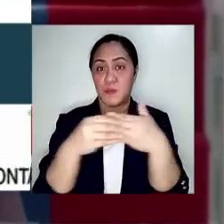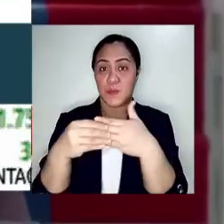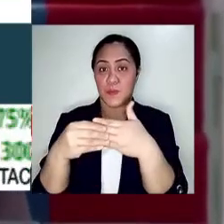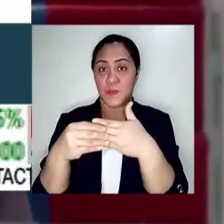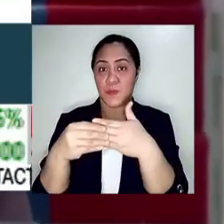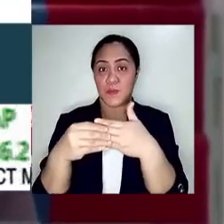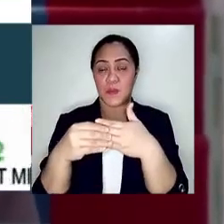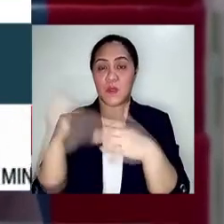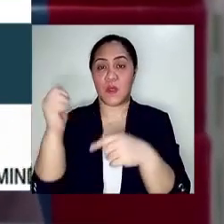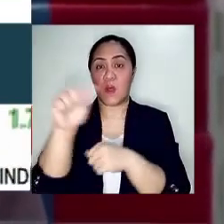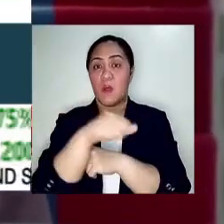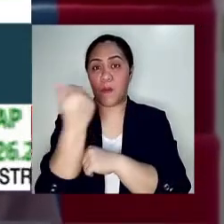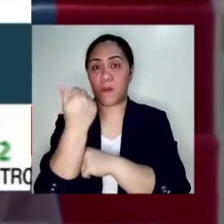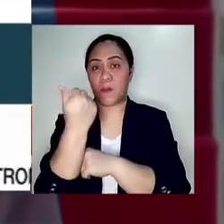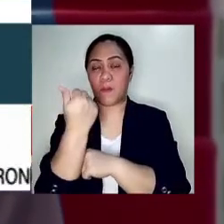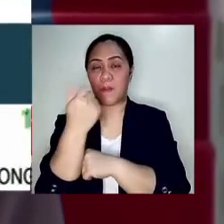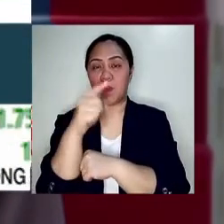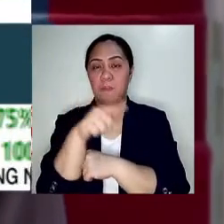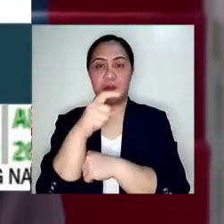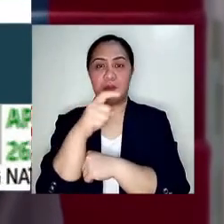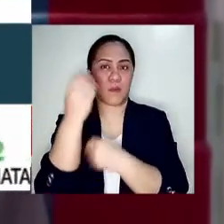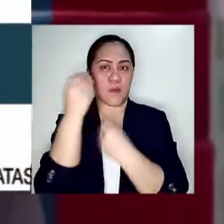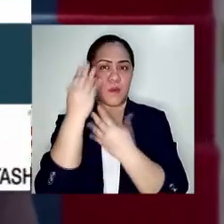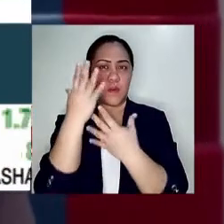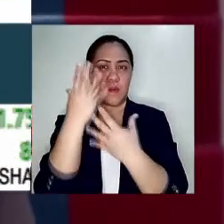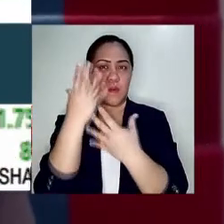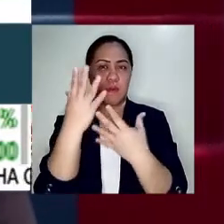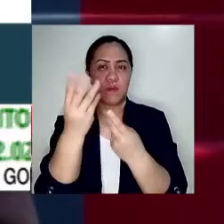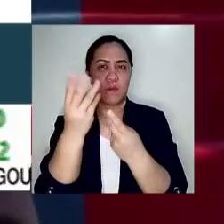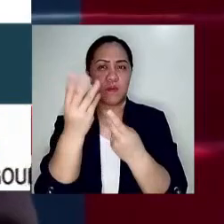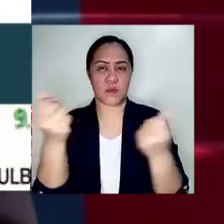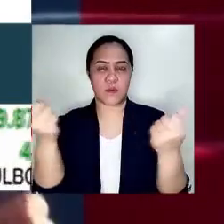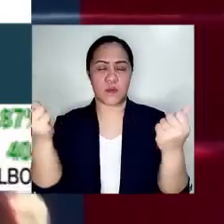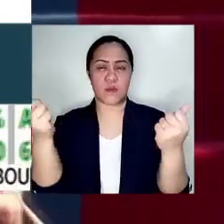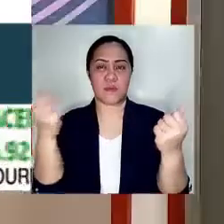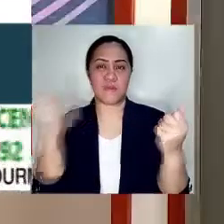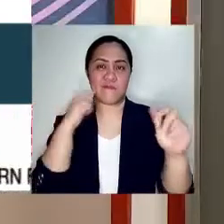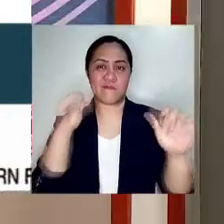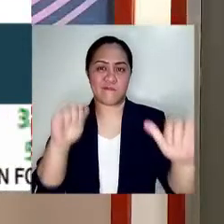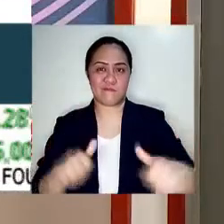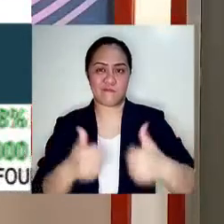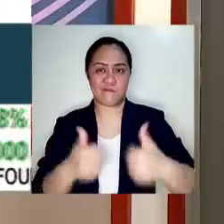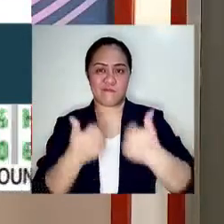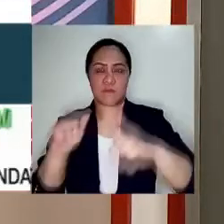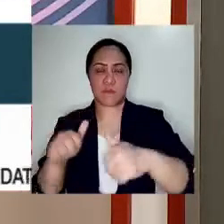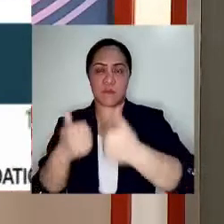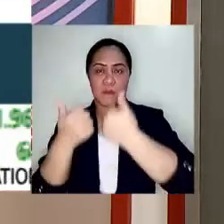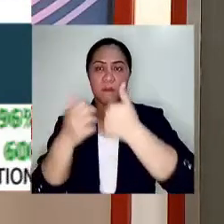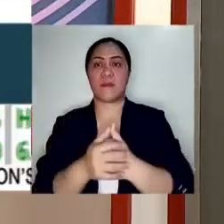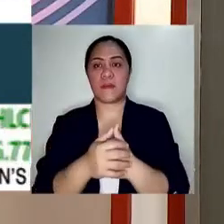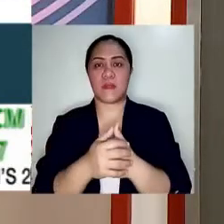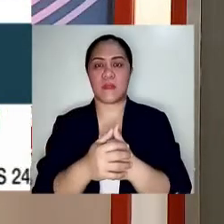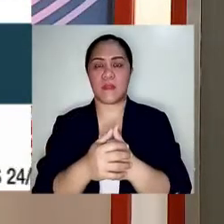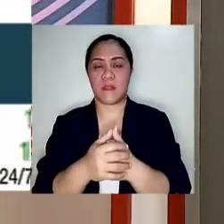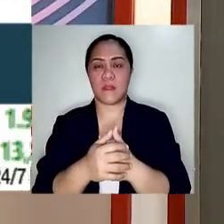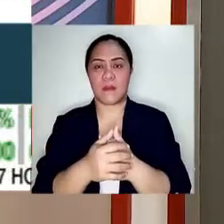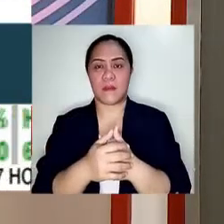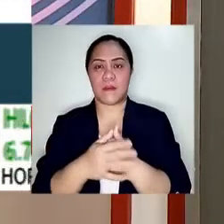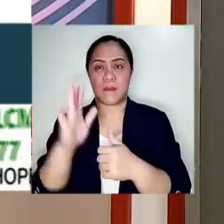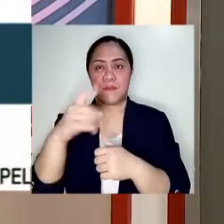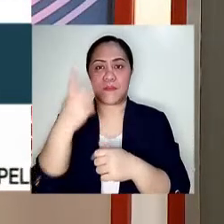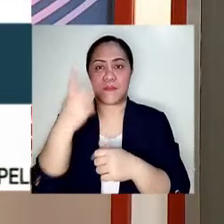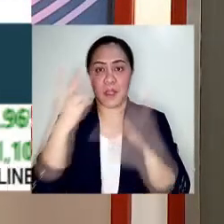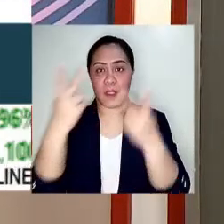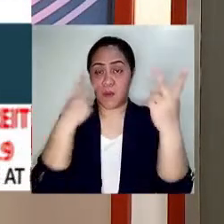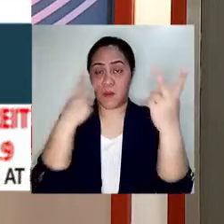to address solutions to international challenges. Yeah, but let's not look at this with rose-colored lenses. It's